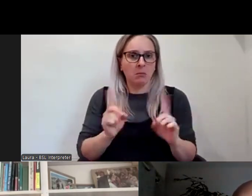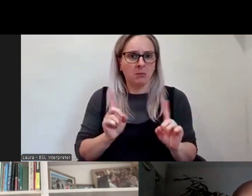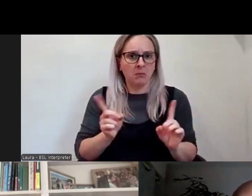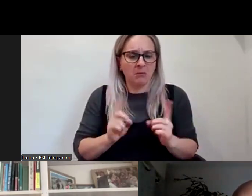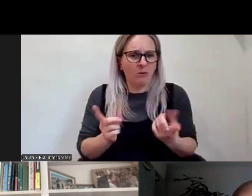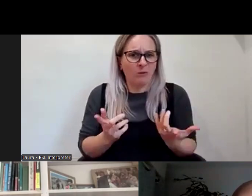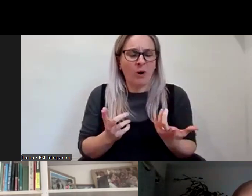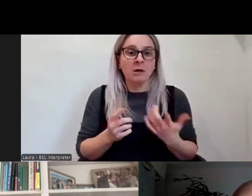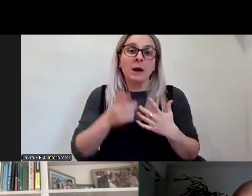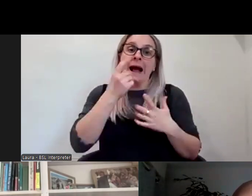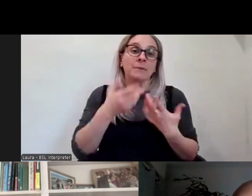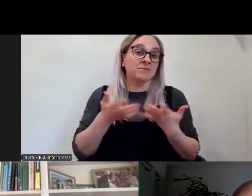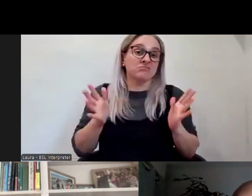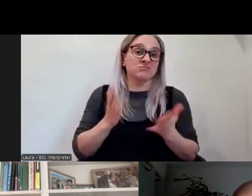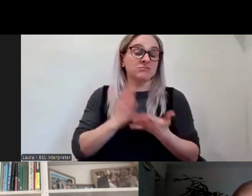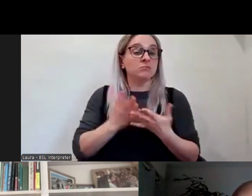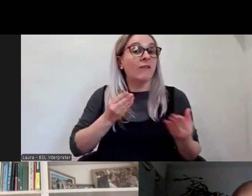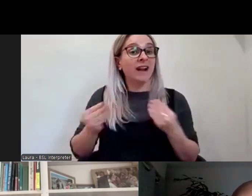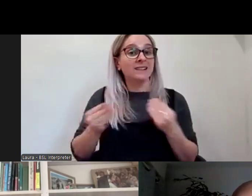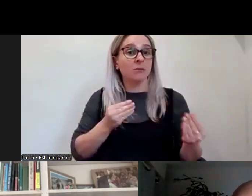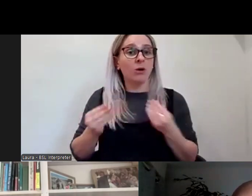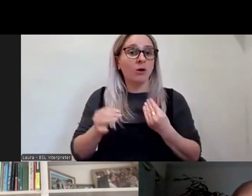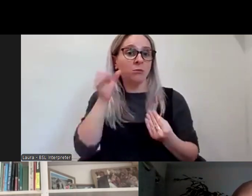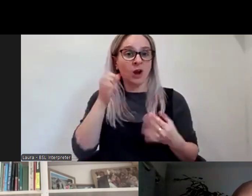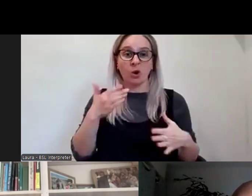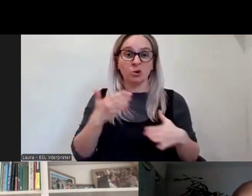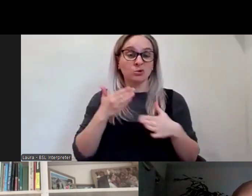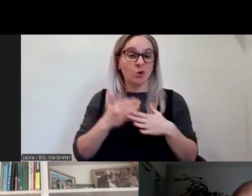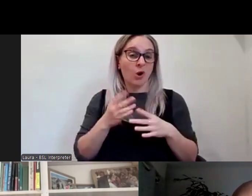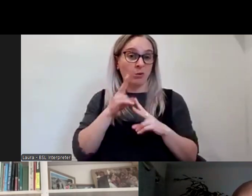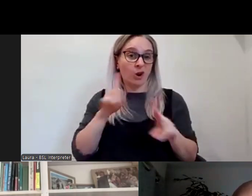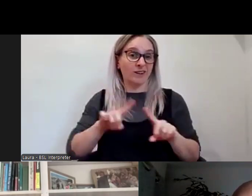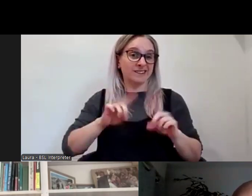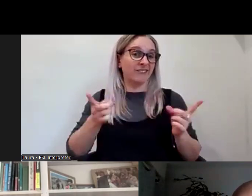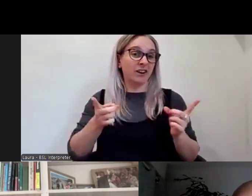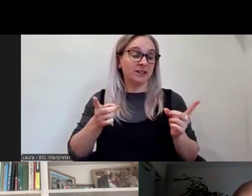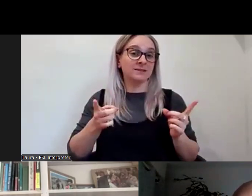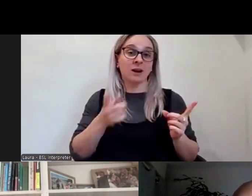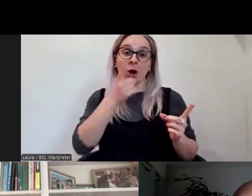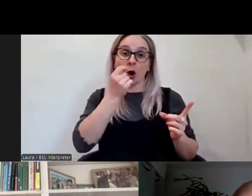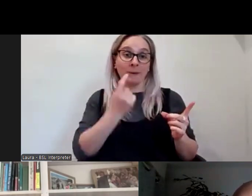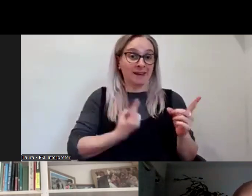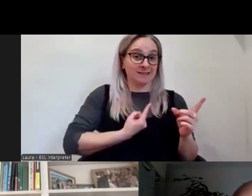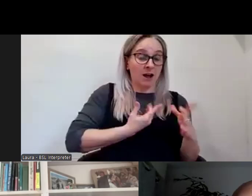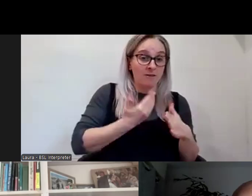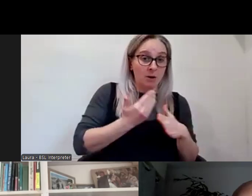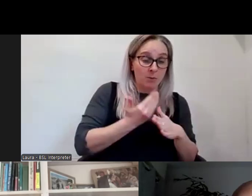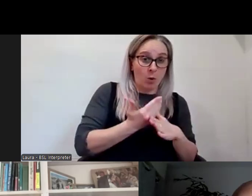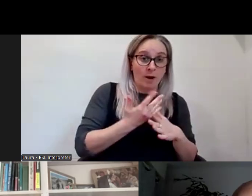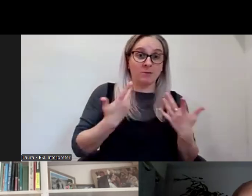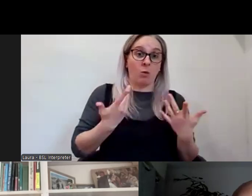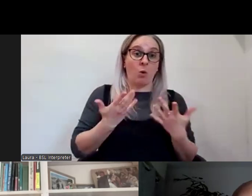that constitutes. We understand that employment can look like different things. It might include self-employment, employment within